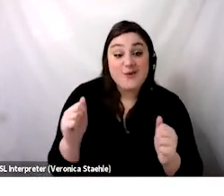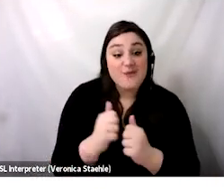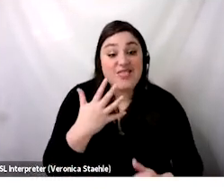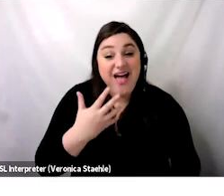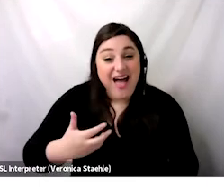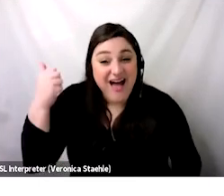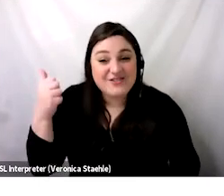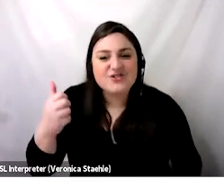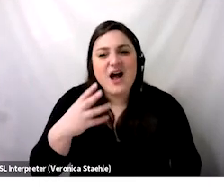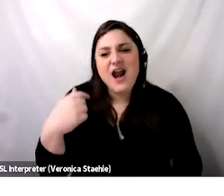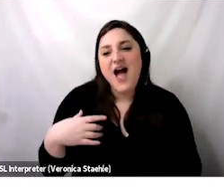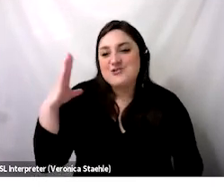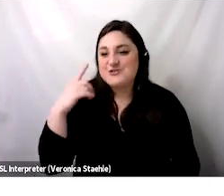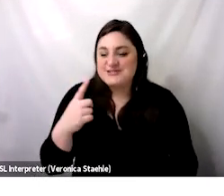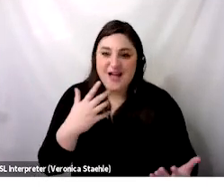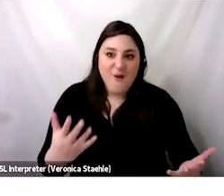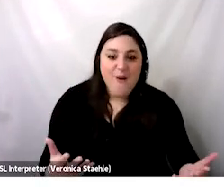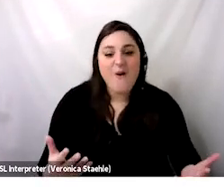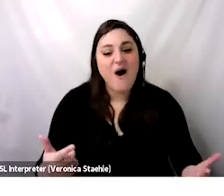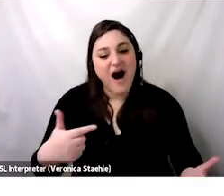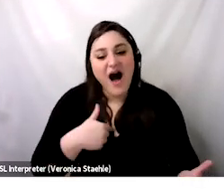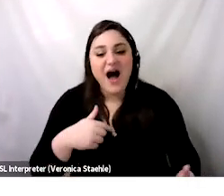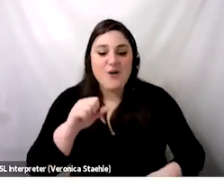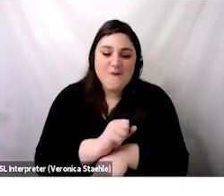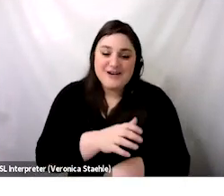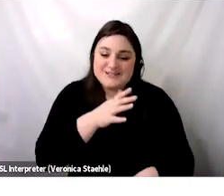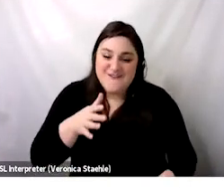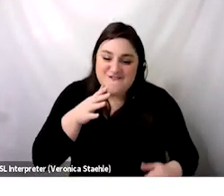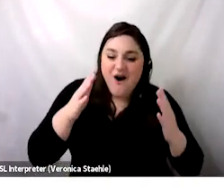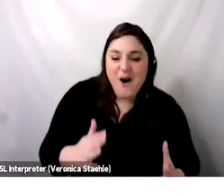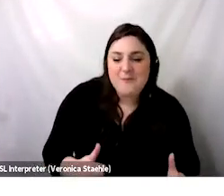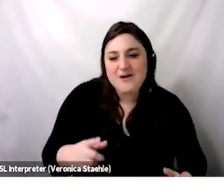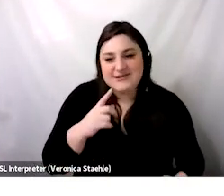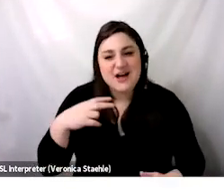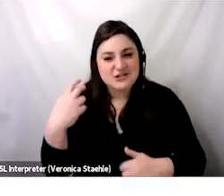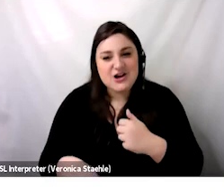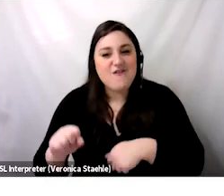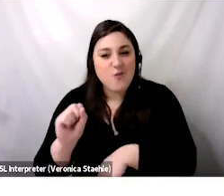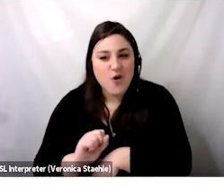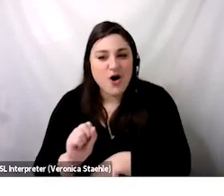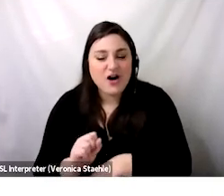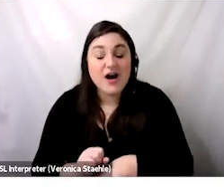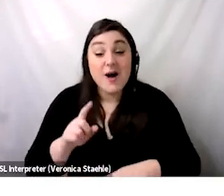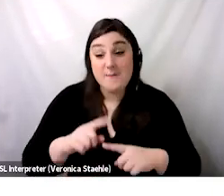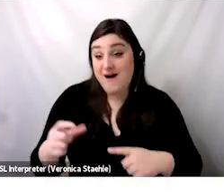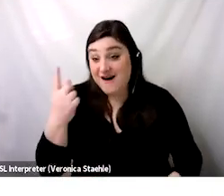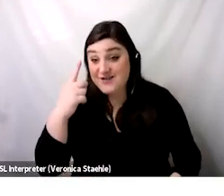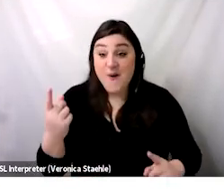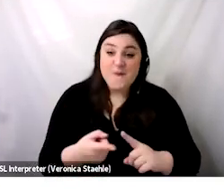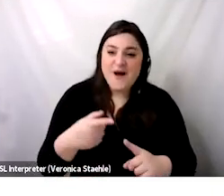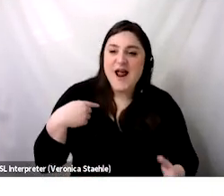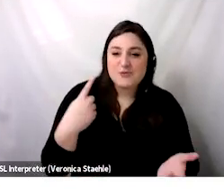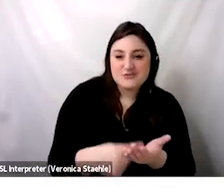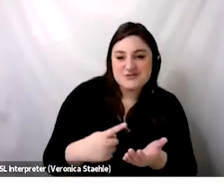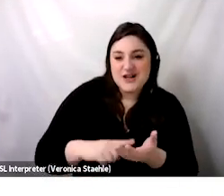a farmer, and they would say, "Oh, Miss Washington, how could you farm? That's hard work." But then when I would talk about food, we would sit down and